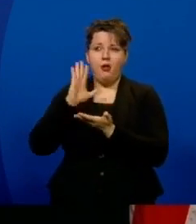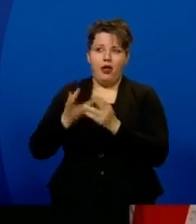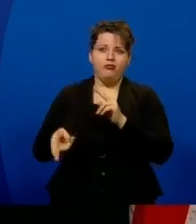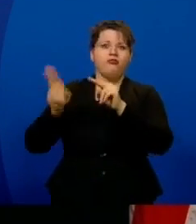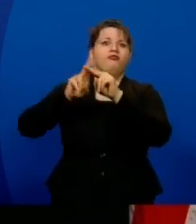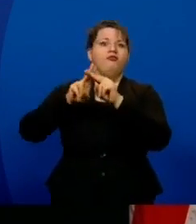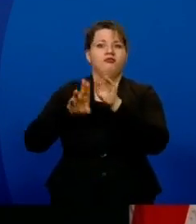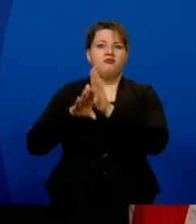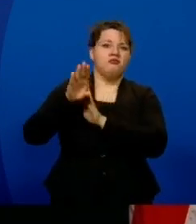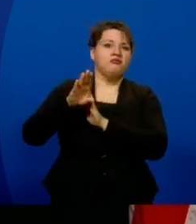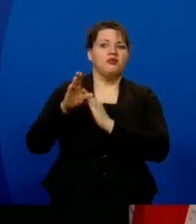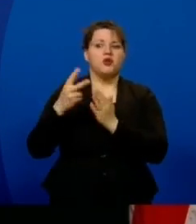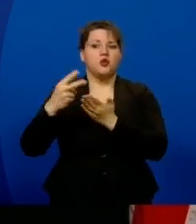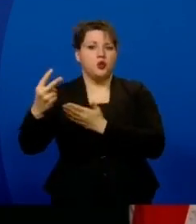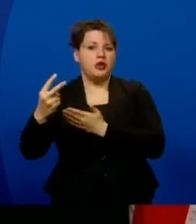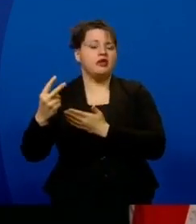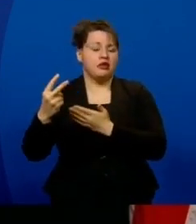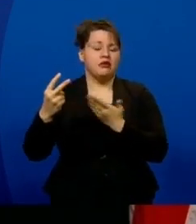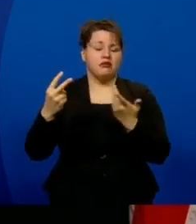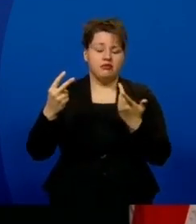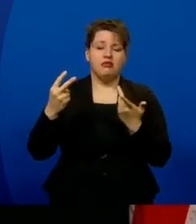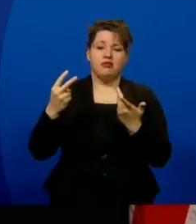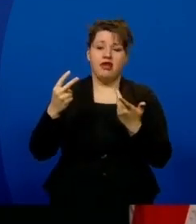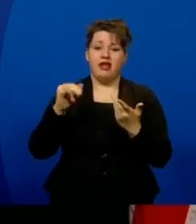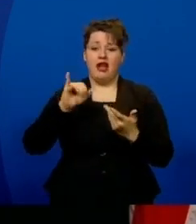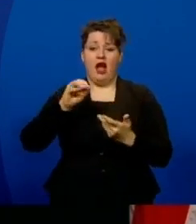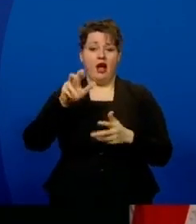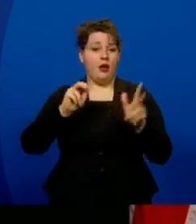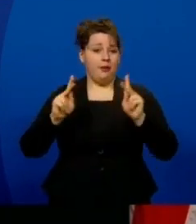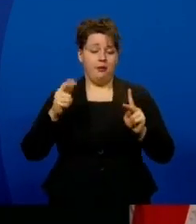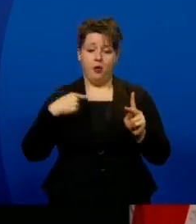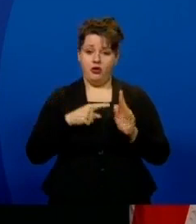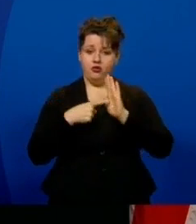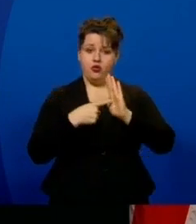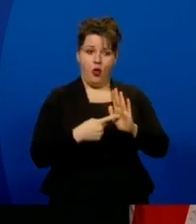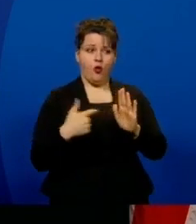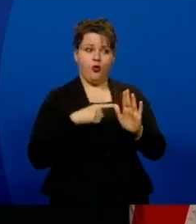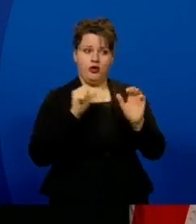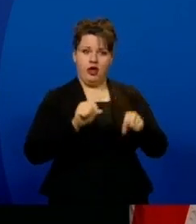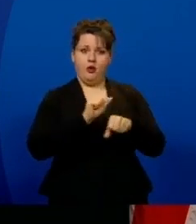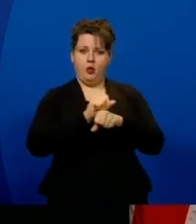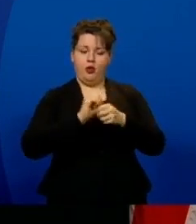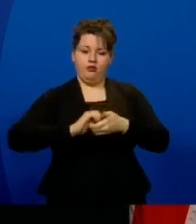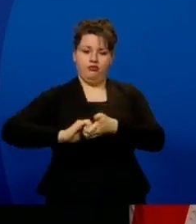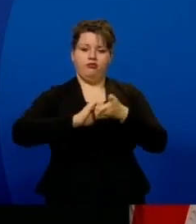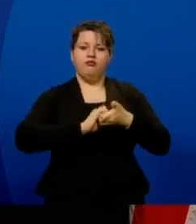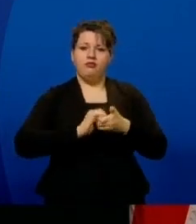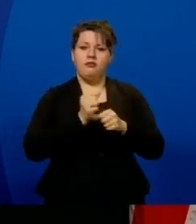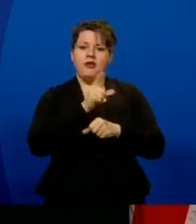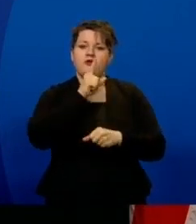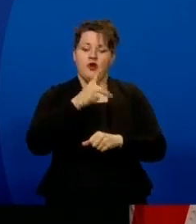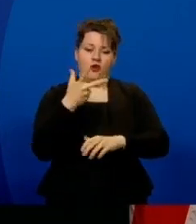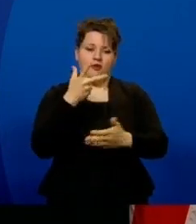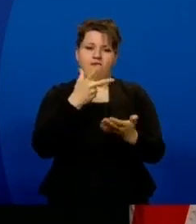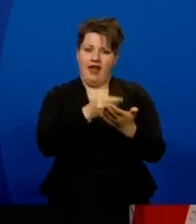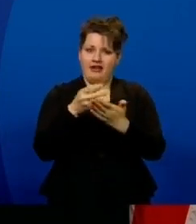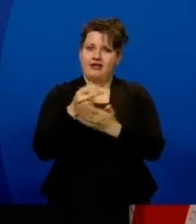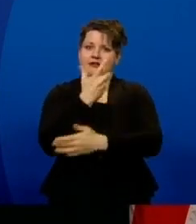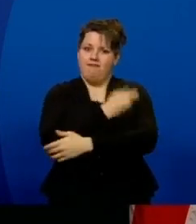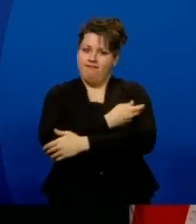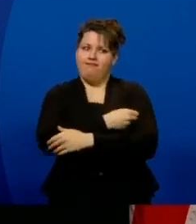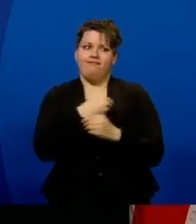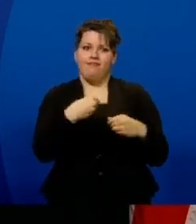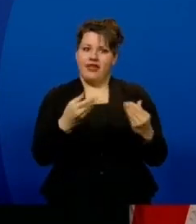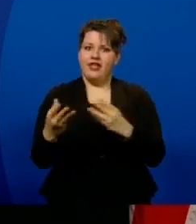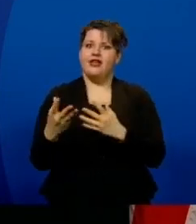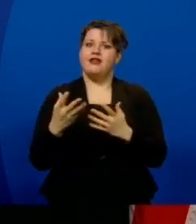increase in the next 2 weeks, and Iowans have demonstrated our ability to work together and ensure vaccine is administered efficiently